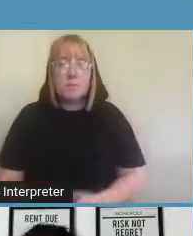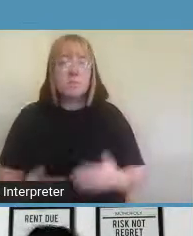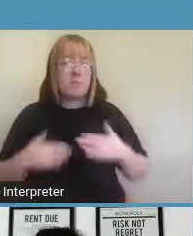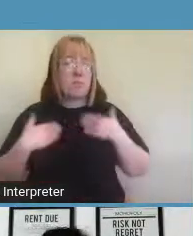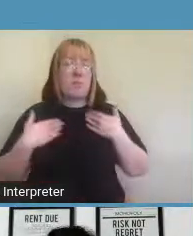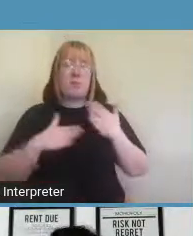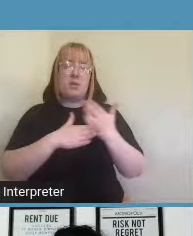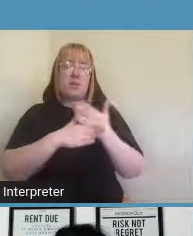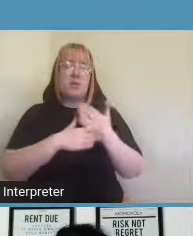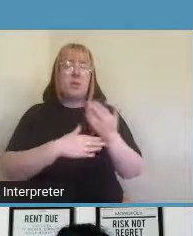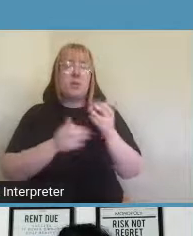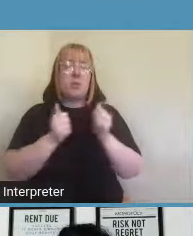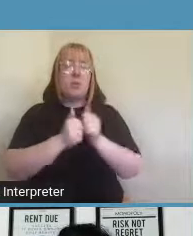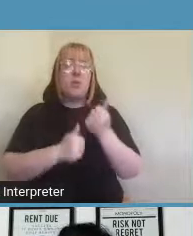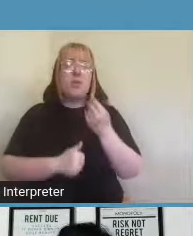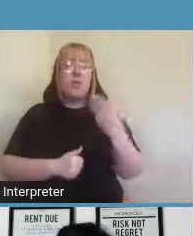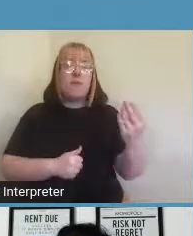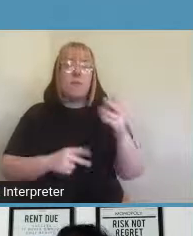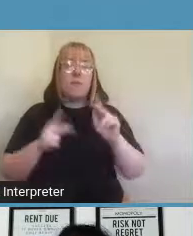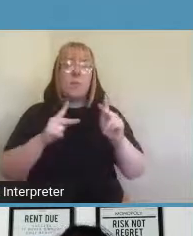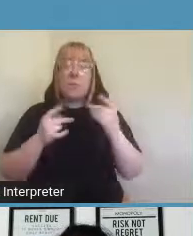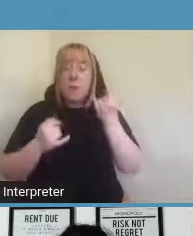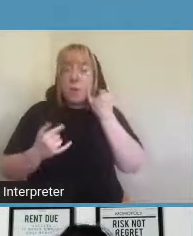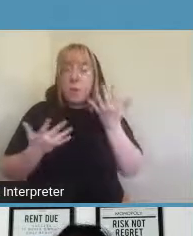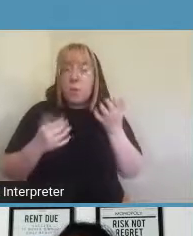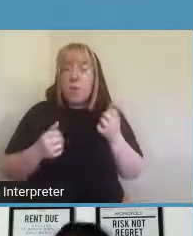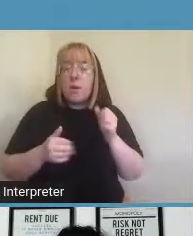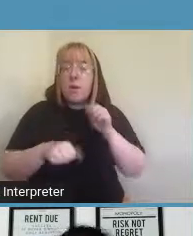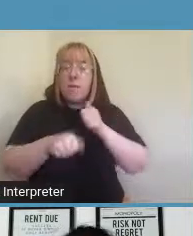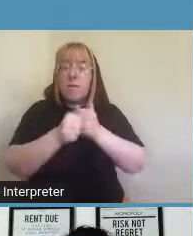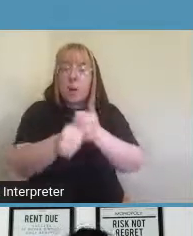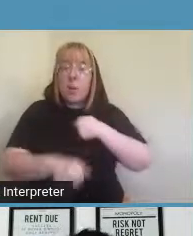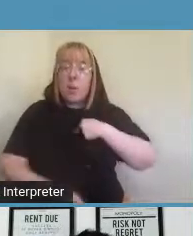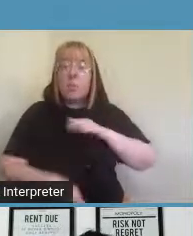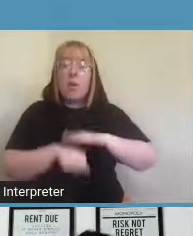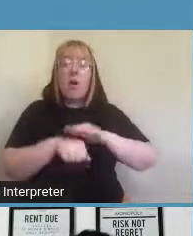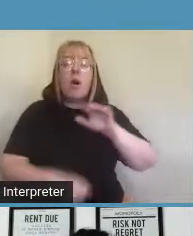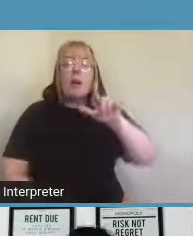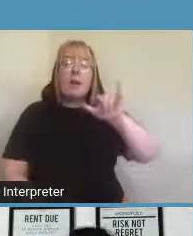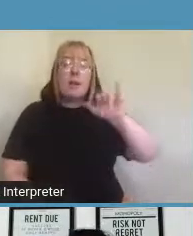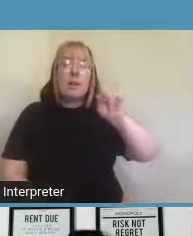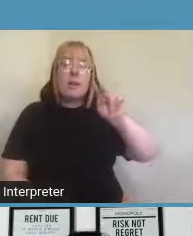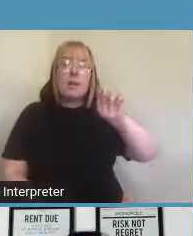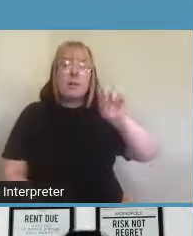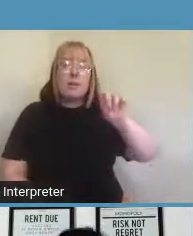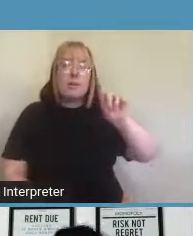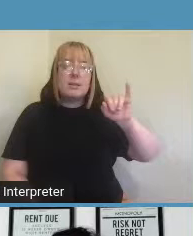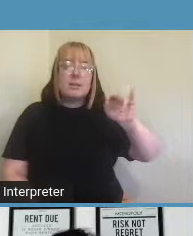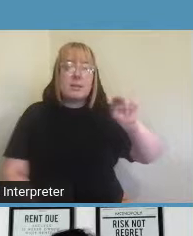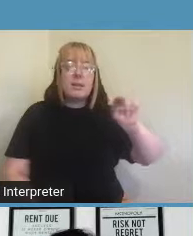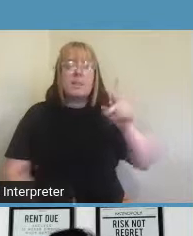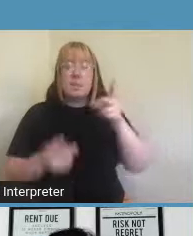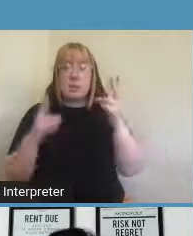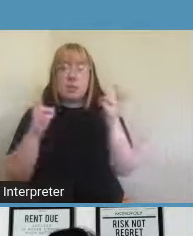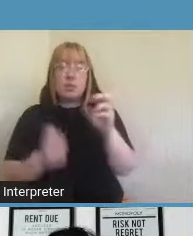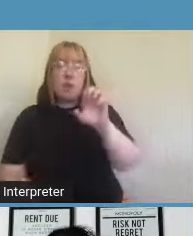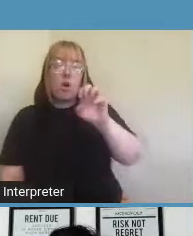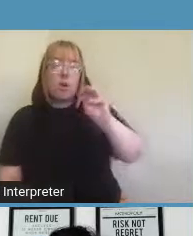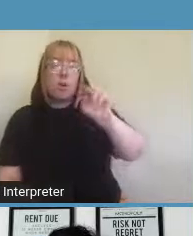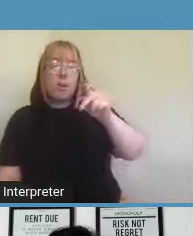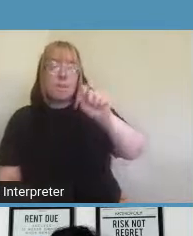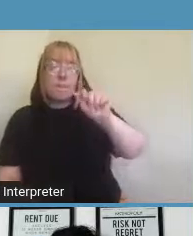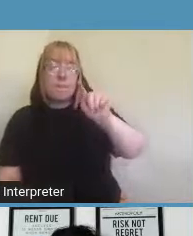folks if you guys want to connect with me on LinkedIn. This is an exercise called empathy mapping. And certainly as a former design researcher, this is something that we